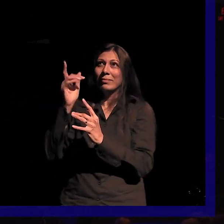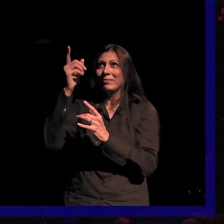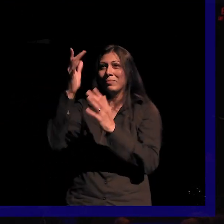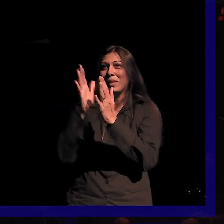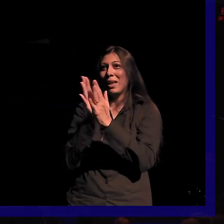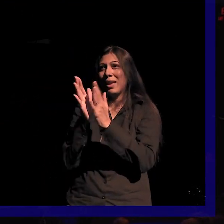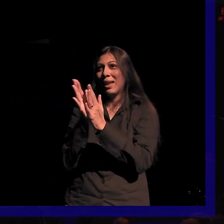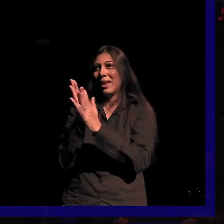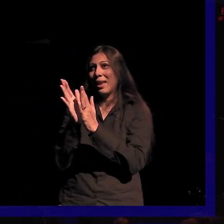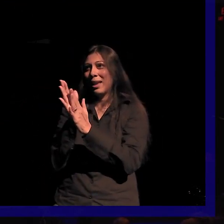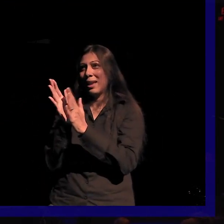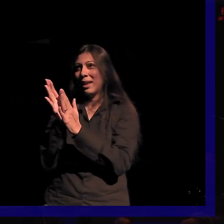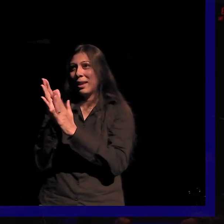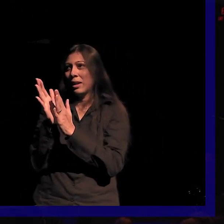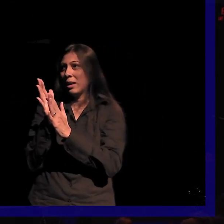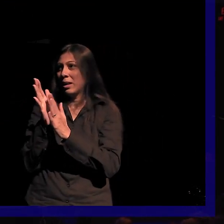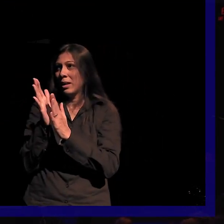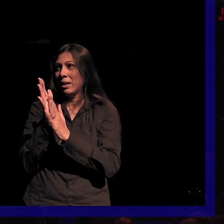So good, he's so